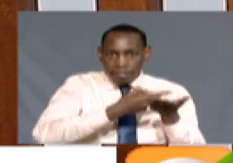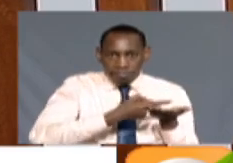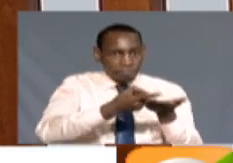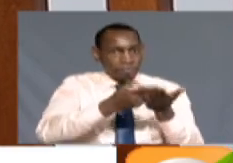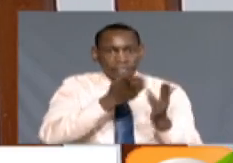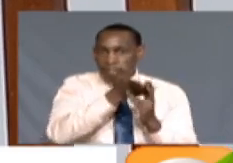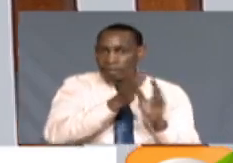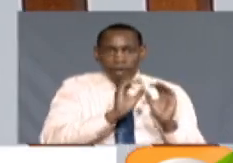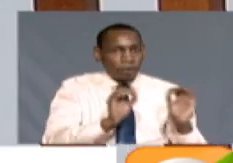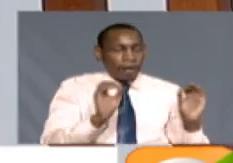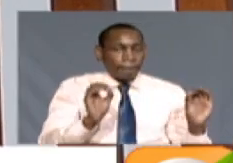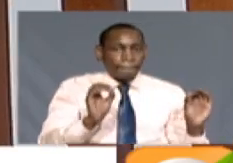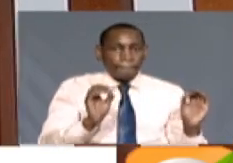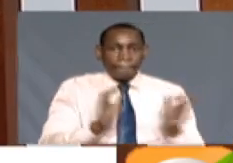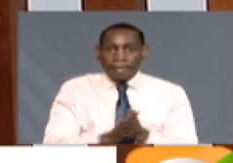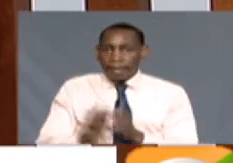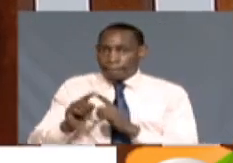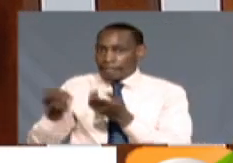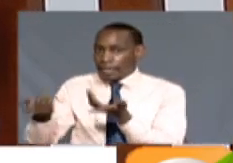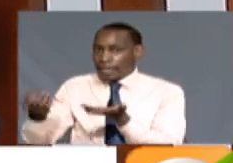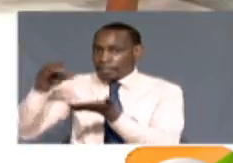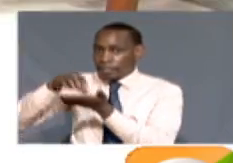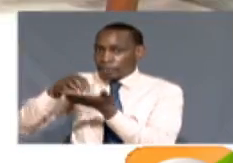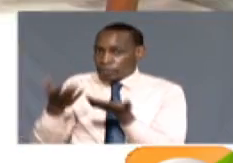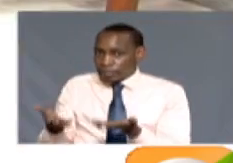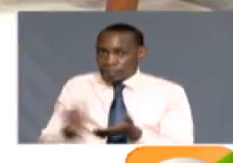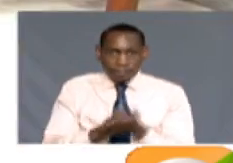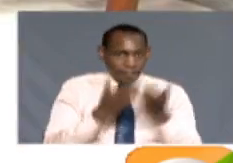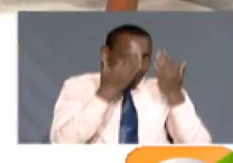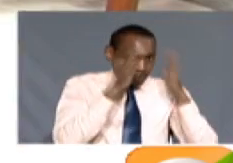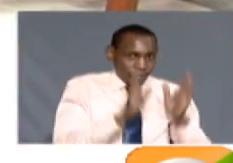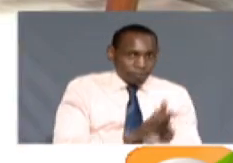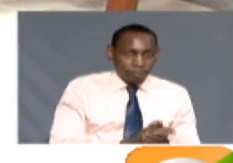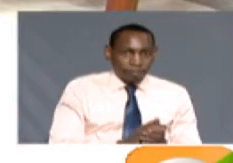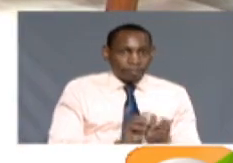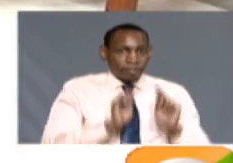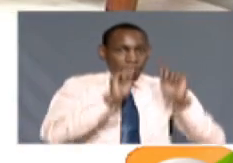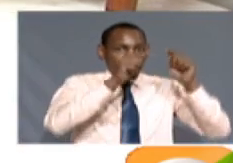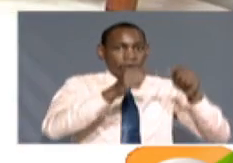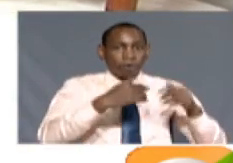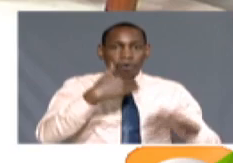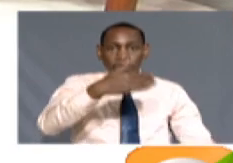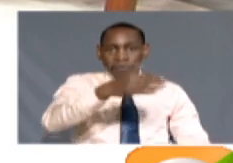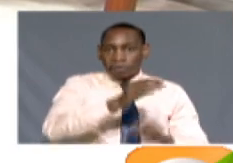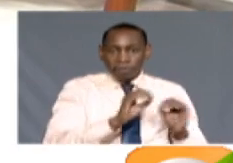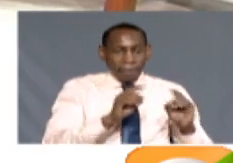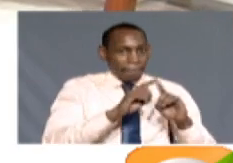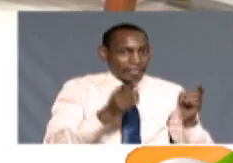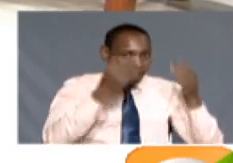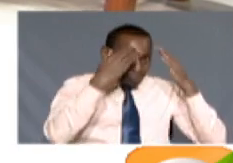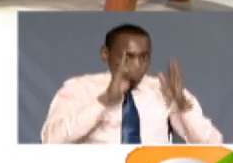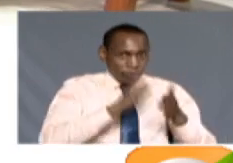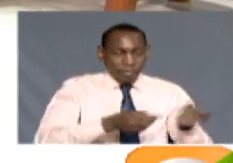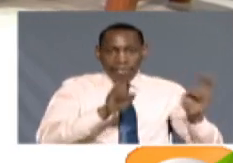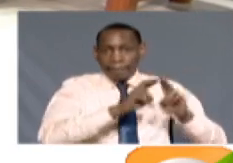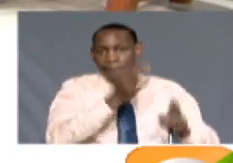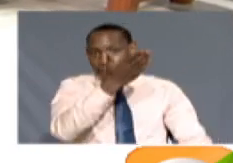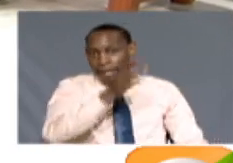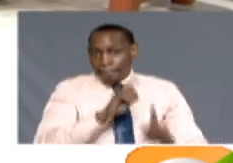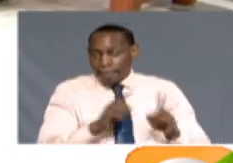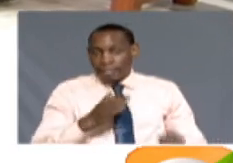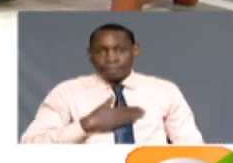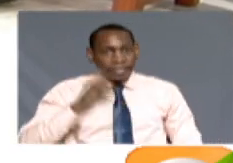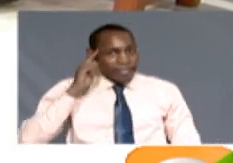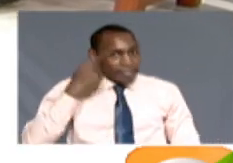around. And here? I don't know. I don't go there regularly. Okay. But I don't know what happens there. Oh. But I think in